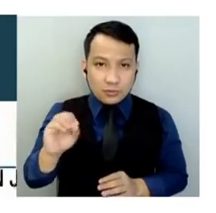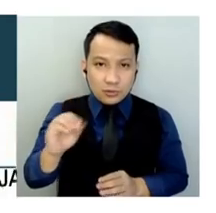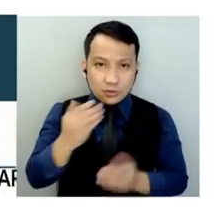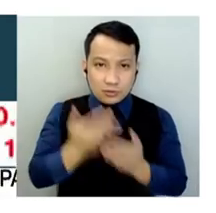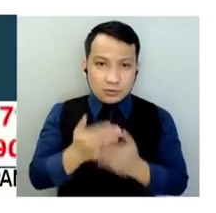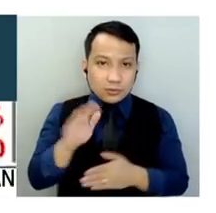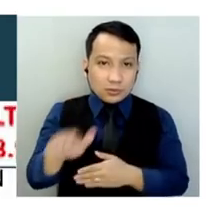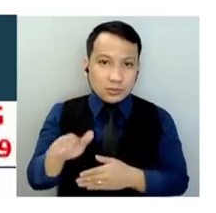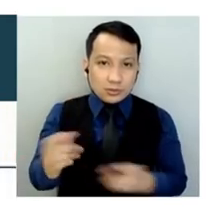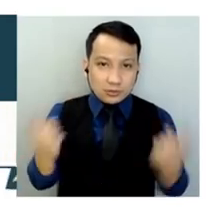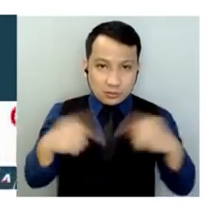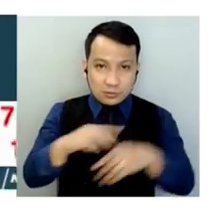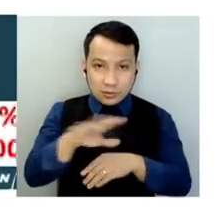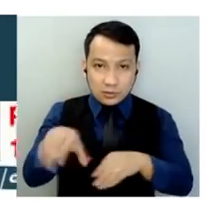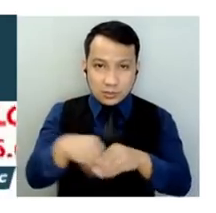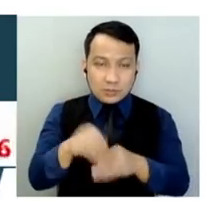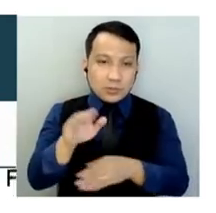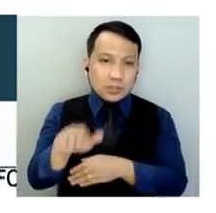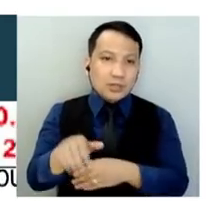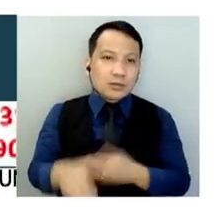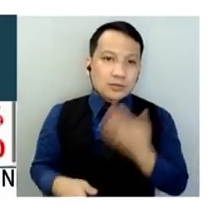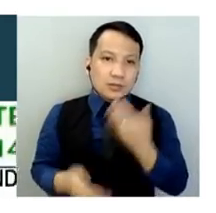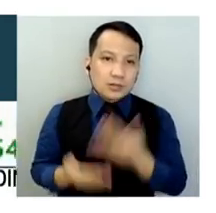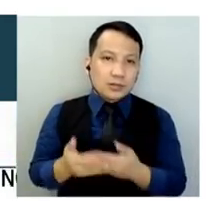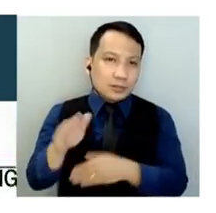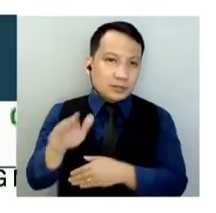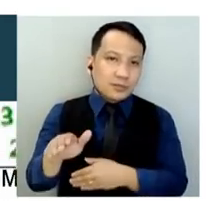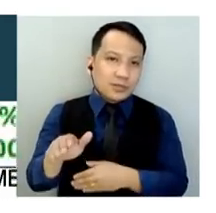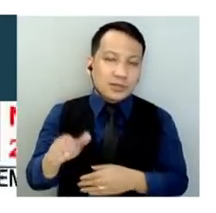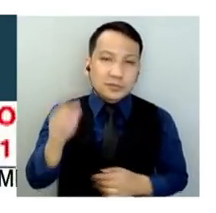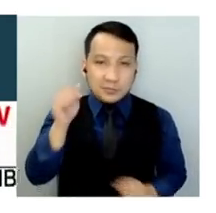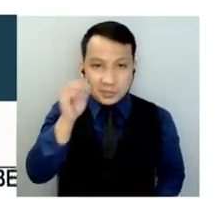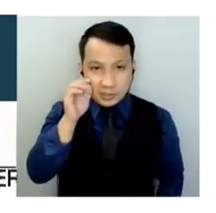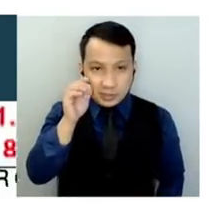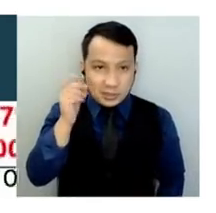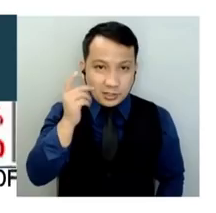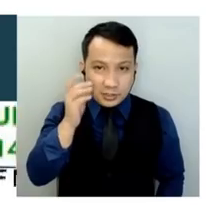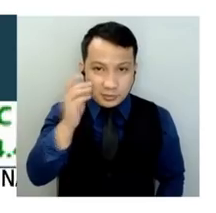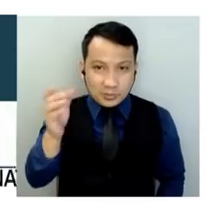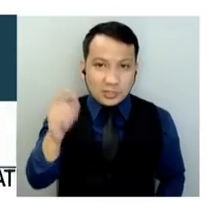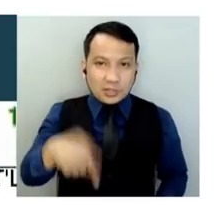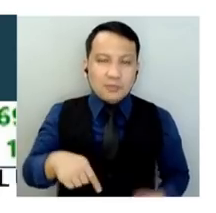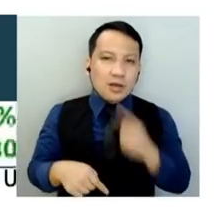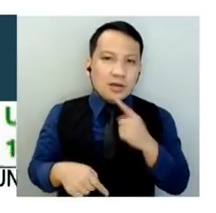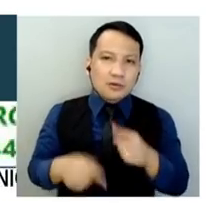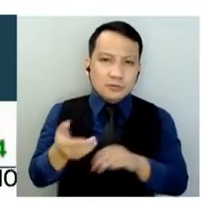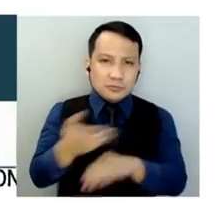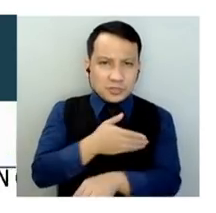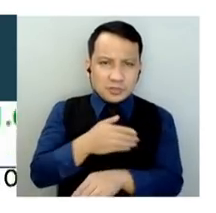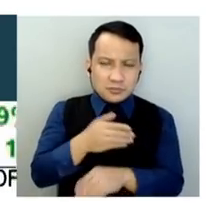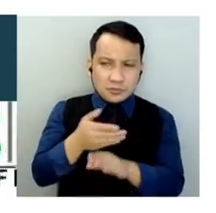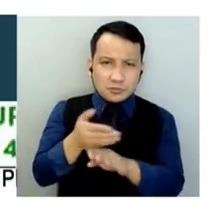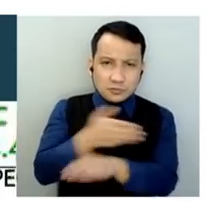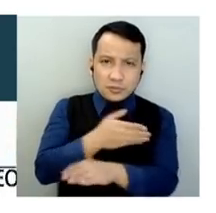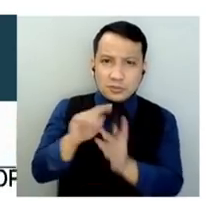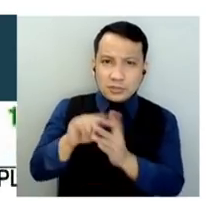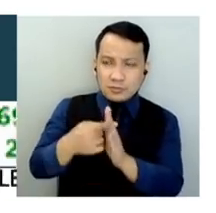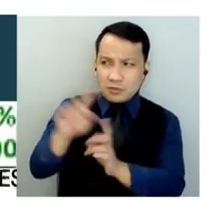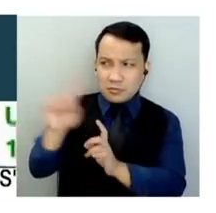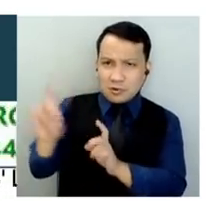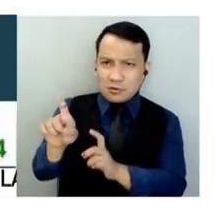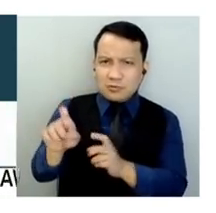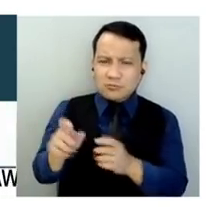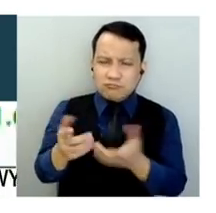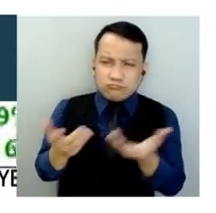to you and thank you for joining us today. Good afternoon, Carmina, and thanks for having me. Okay, before we get into the issue at hand, I just